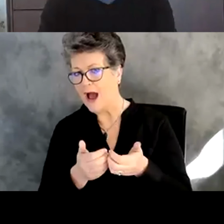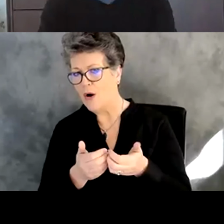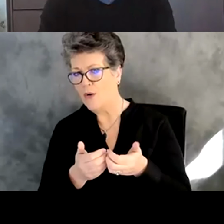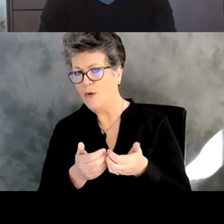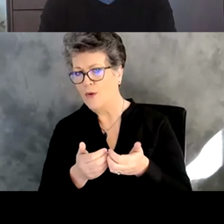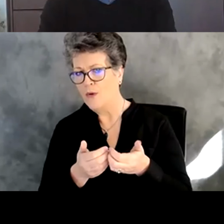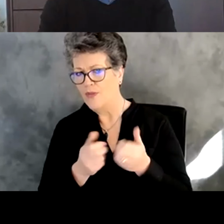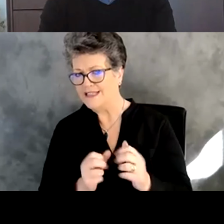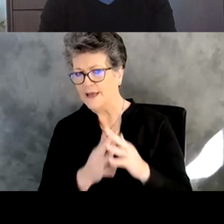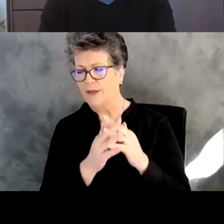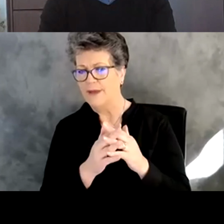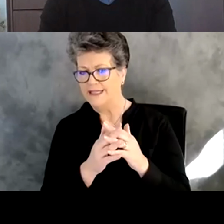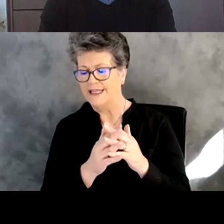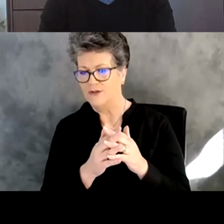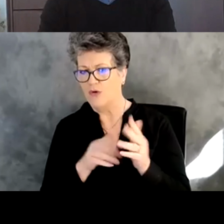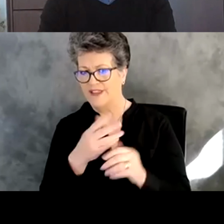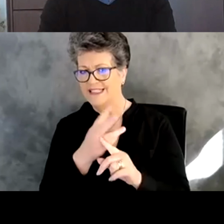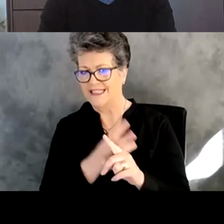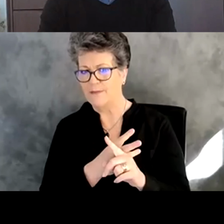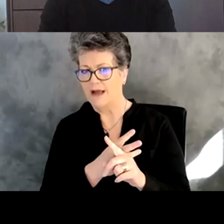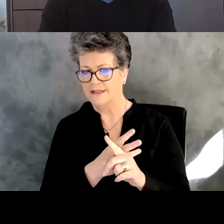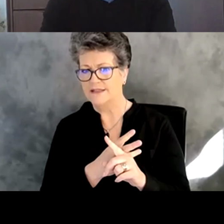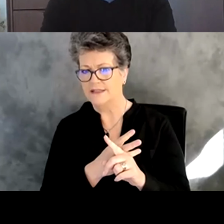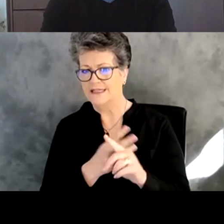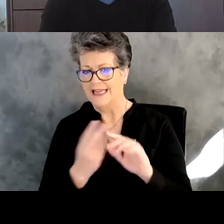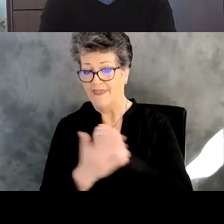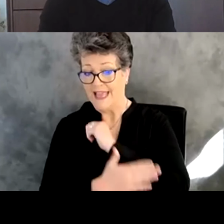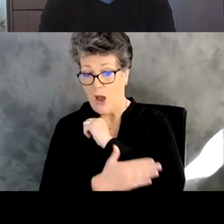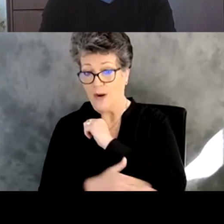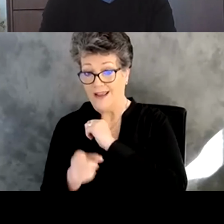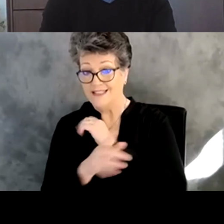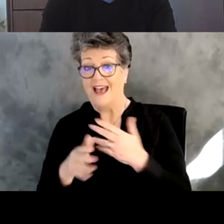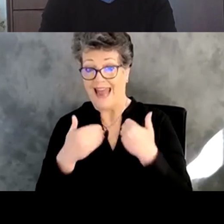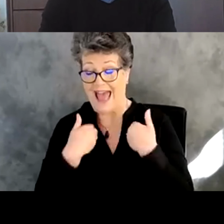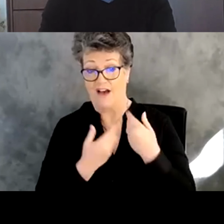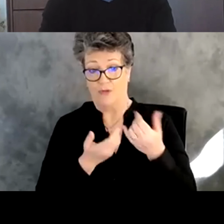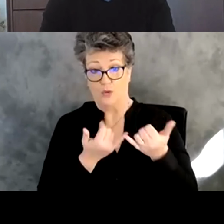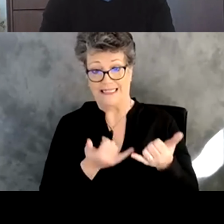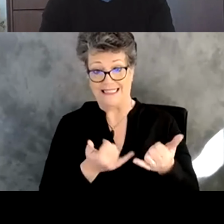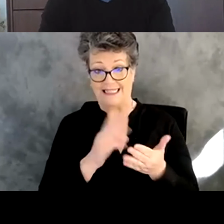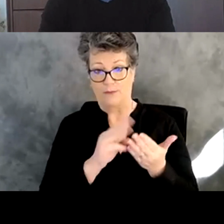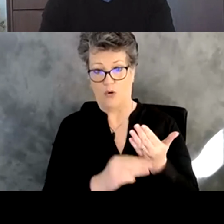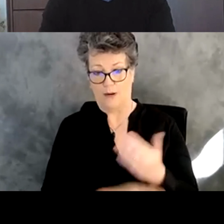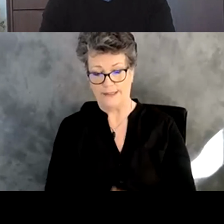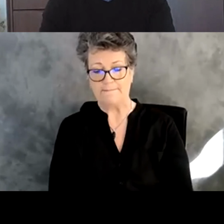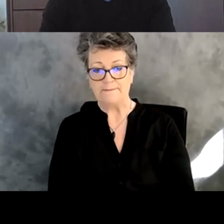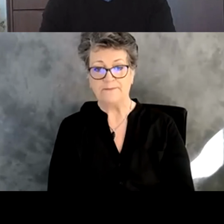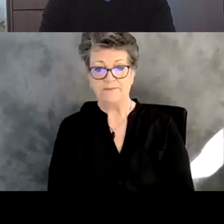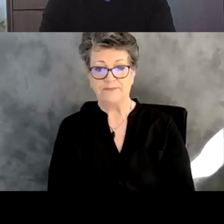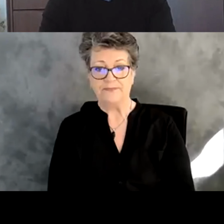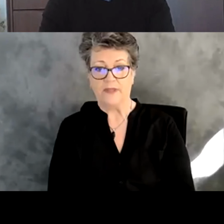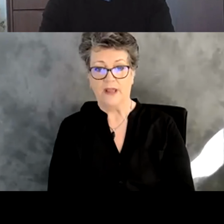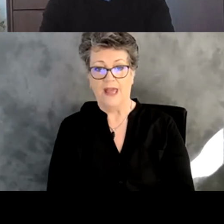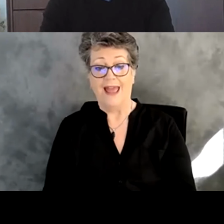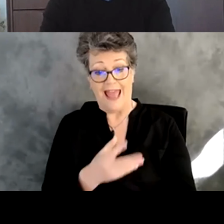is implemented over these initial 6 months in counties that have those existing programs. And